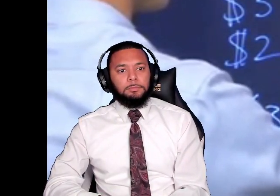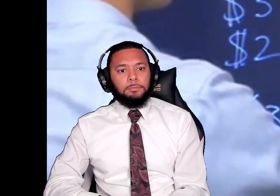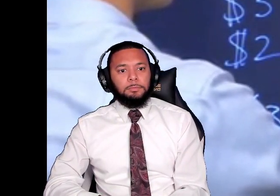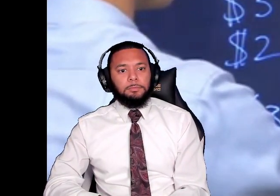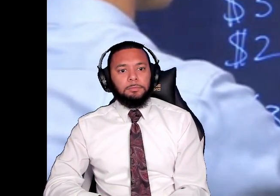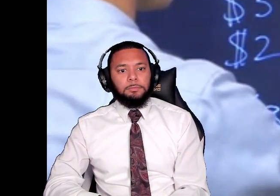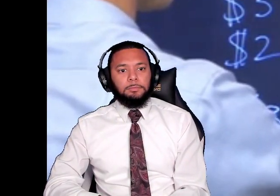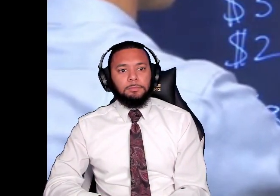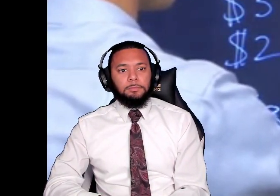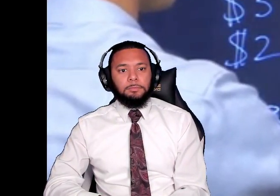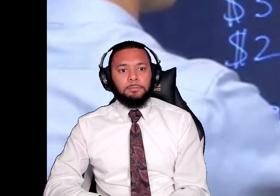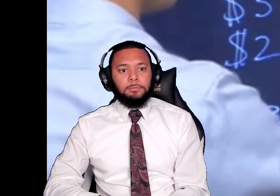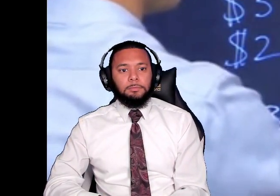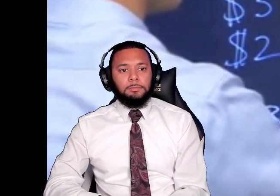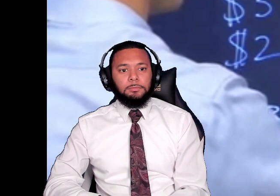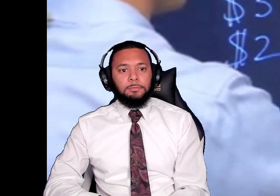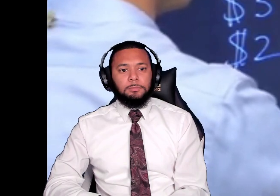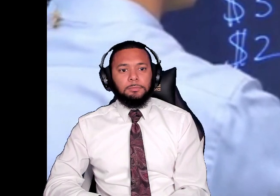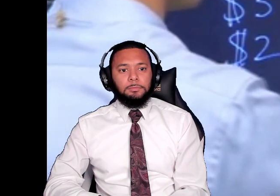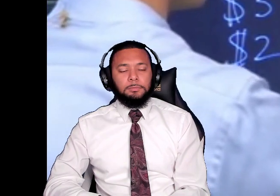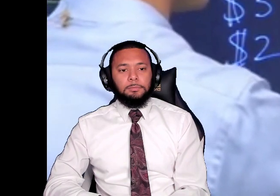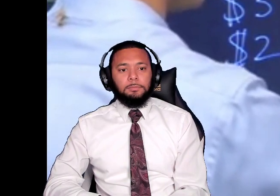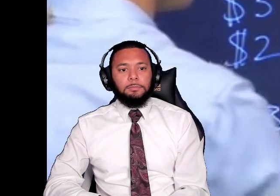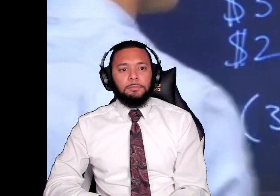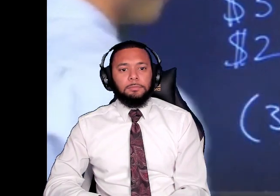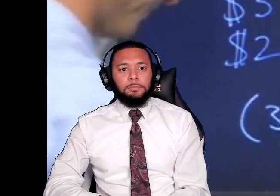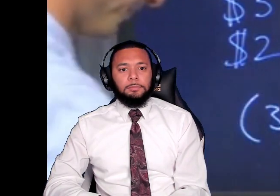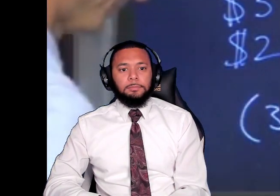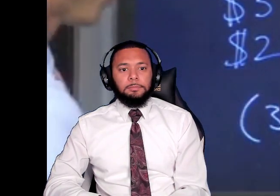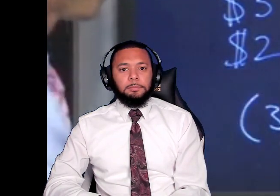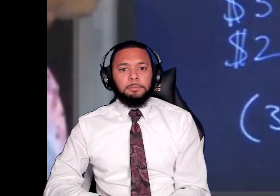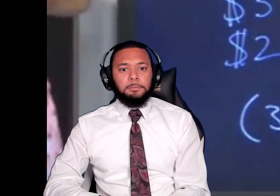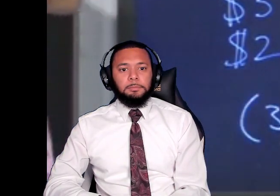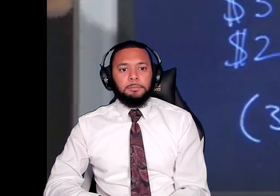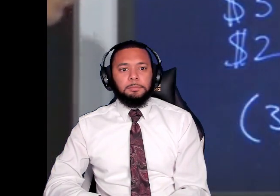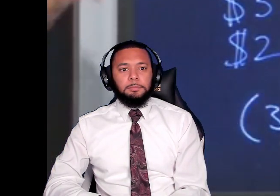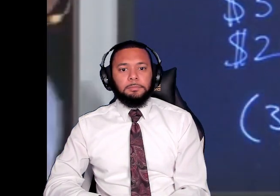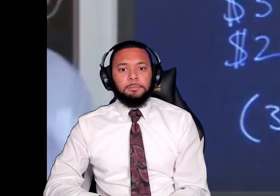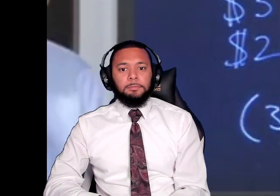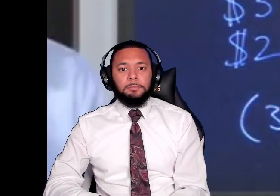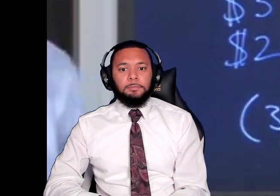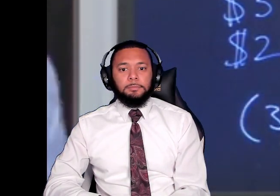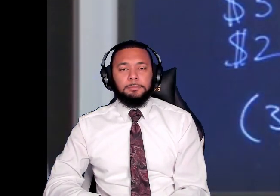Three times 33 over 2.